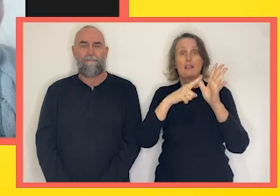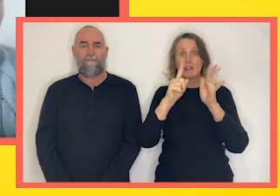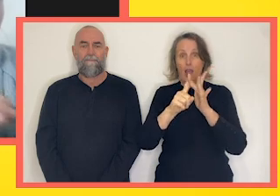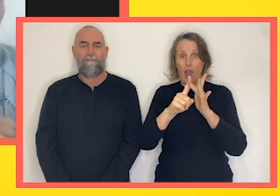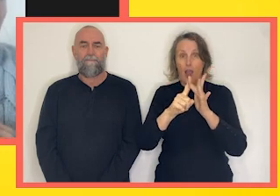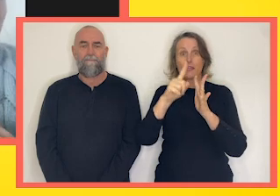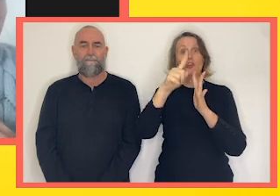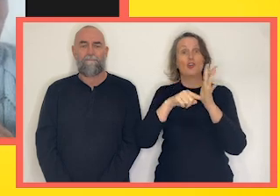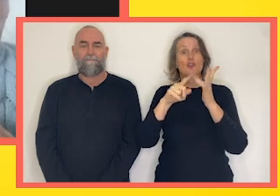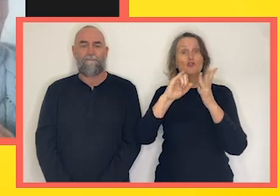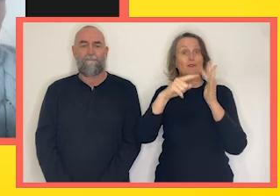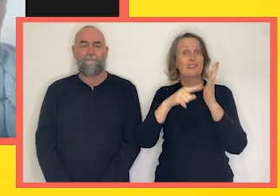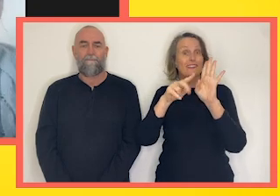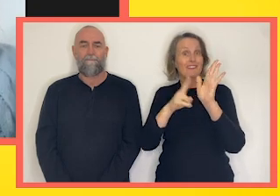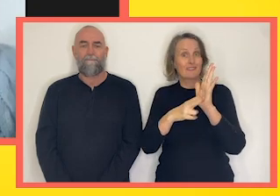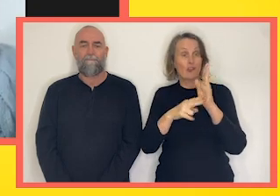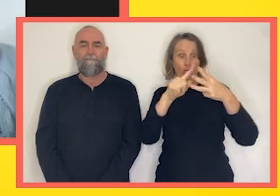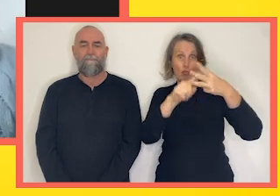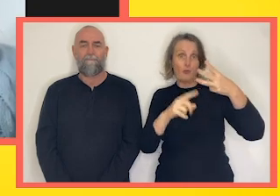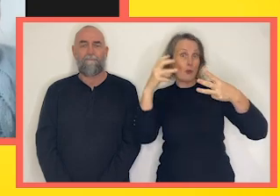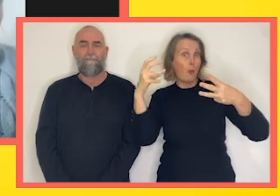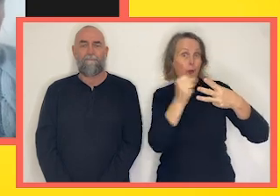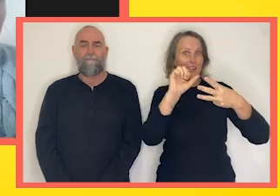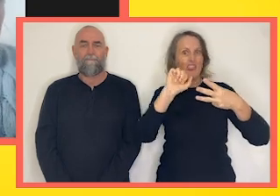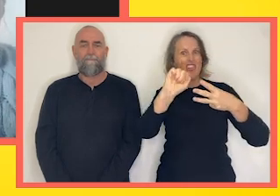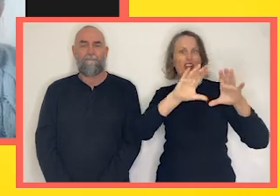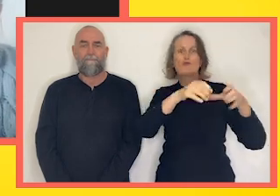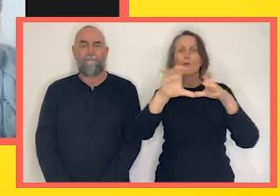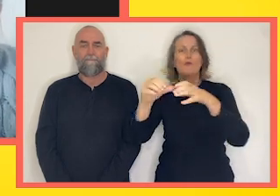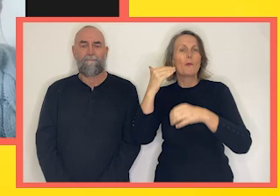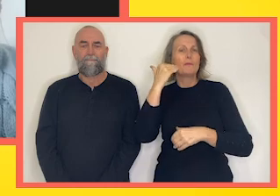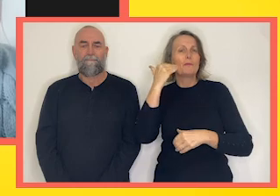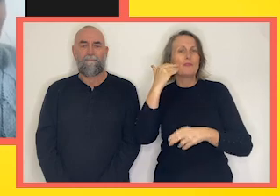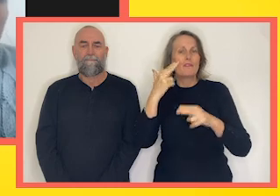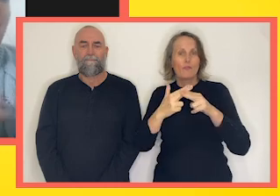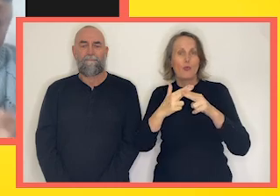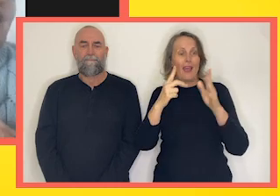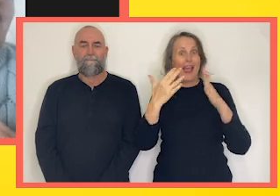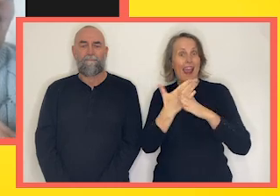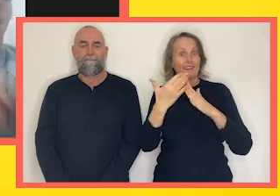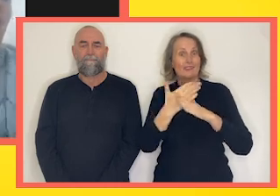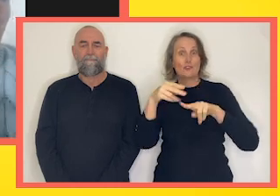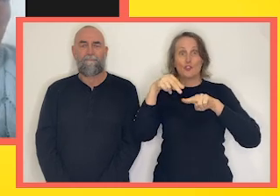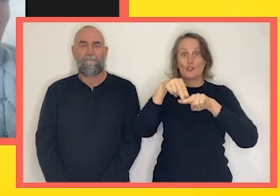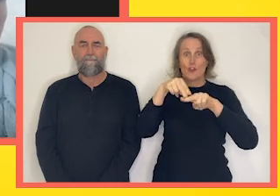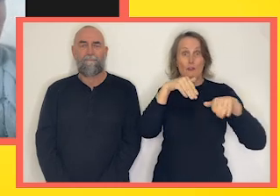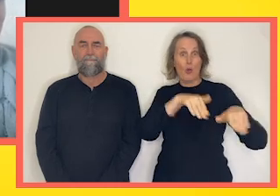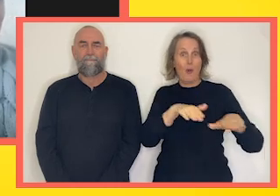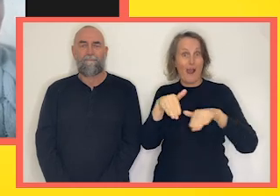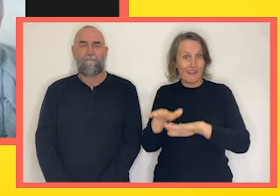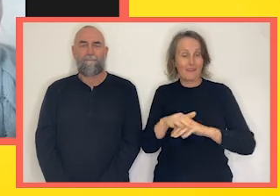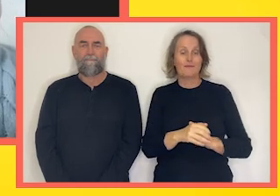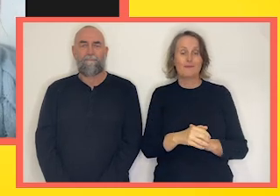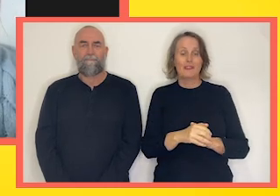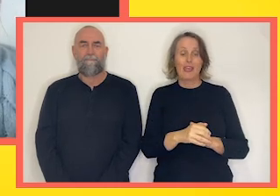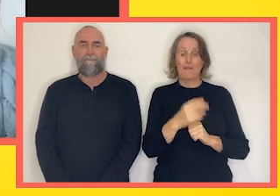them won their divisions at the Access Surf Hawaii Adaptive Surfing Championships. M. Dieters and